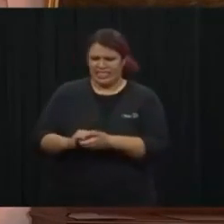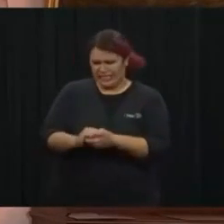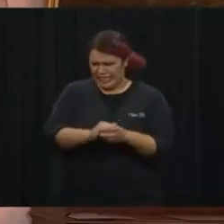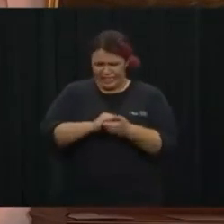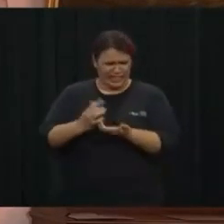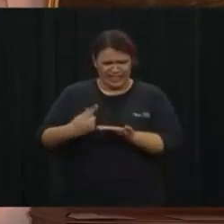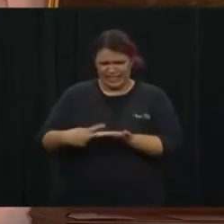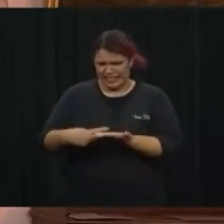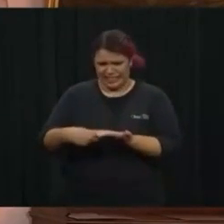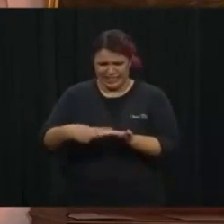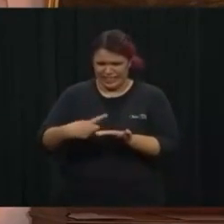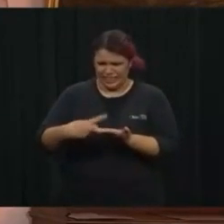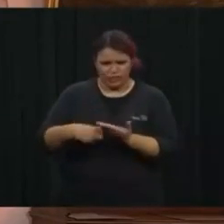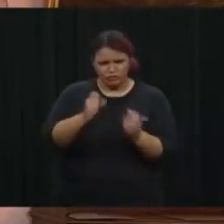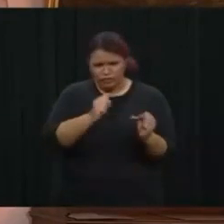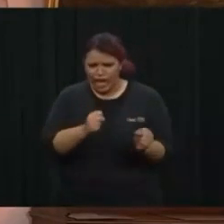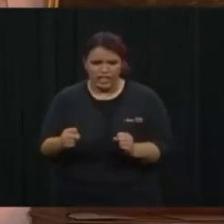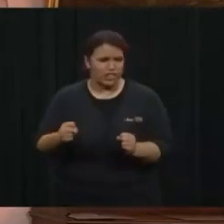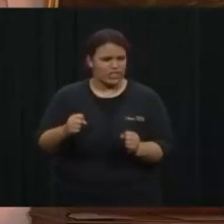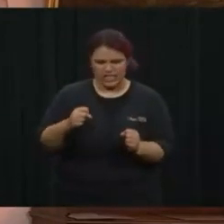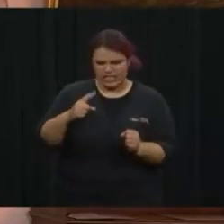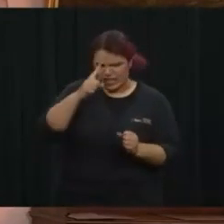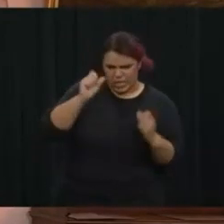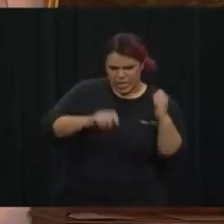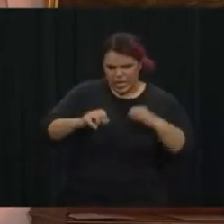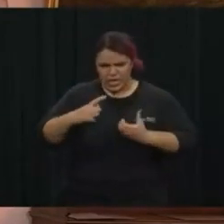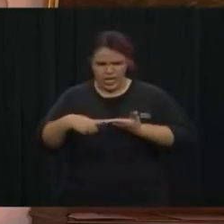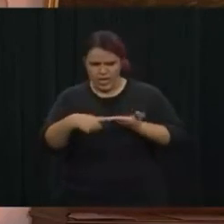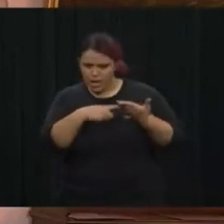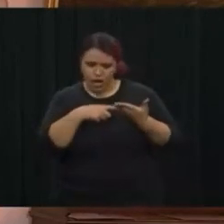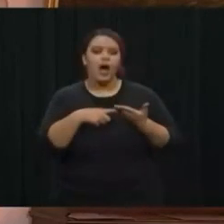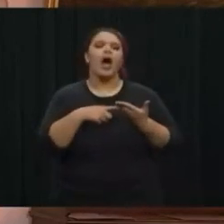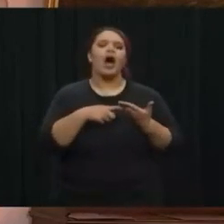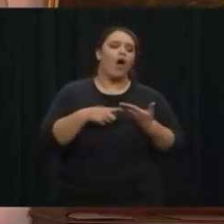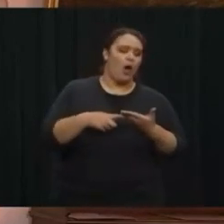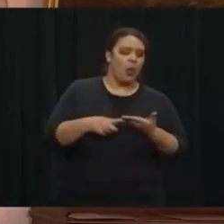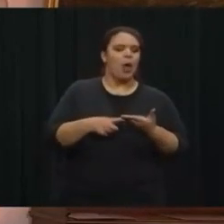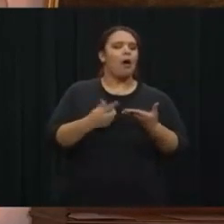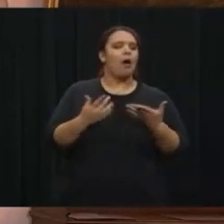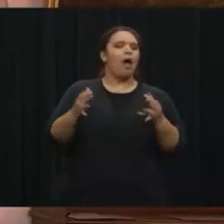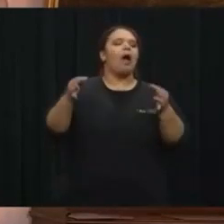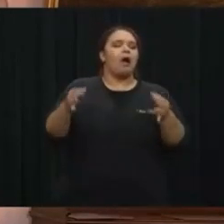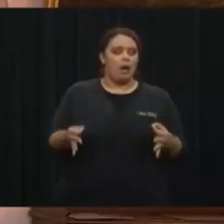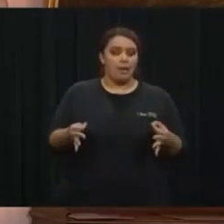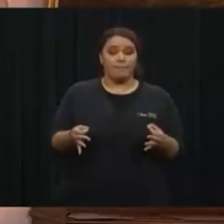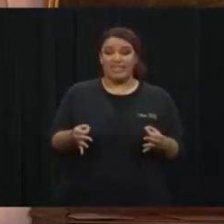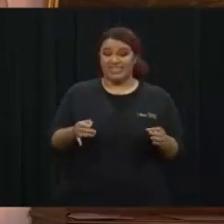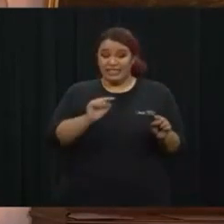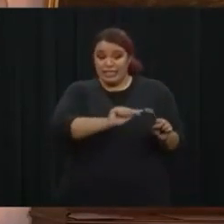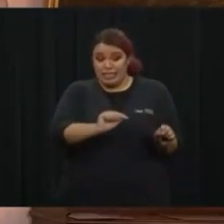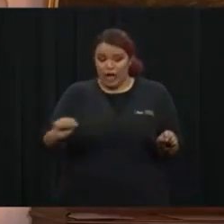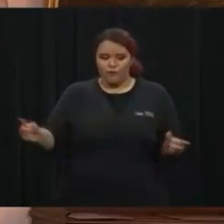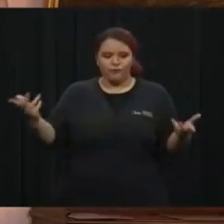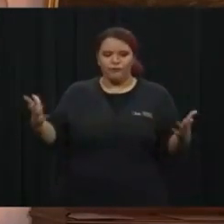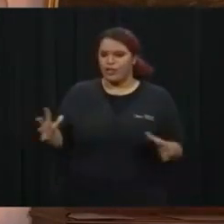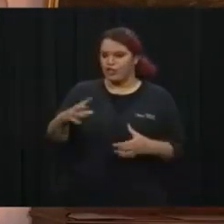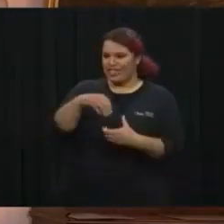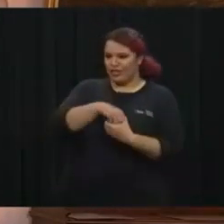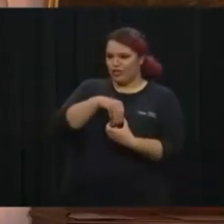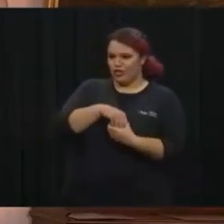6, Fox 28, Columbus. First of all, we have our flag up. Great. We talked about the hospitals